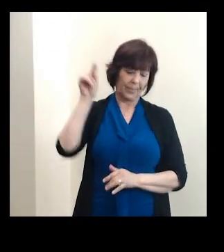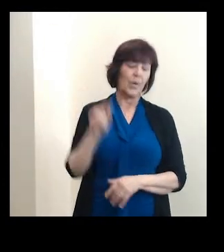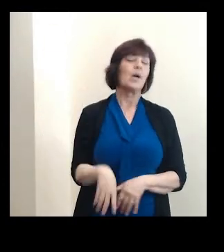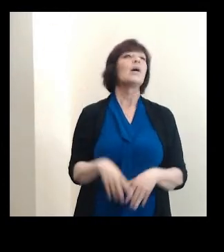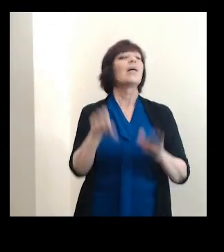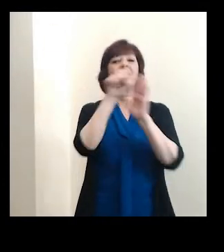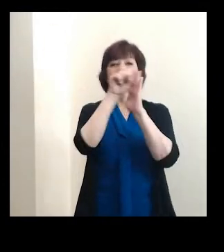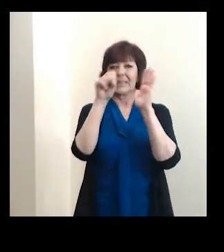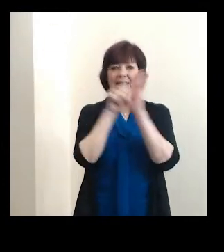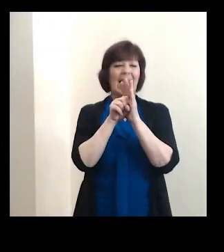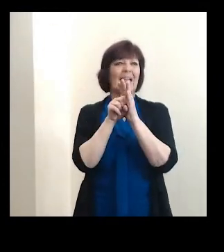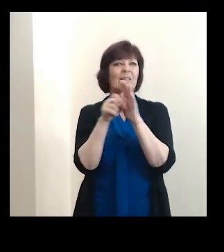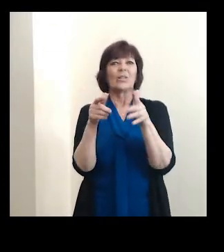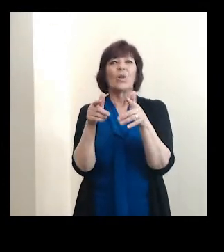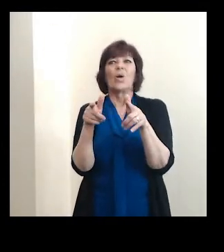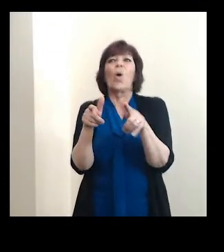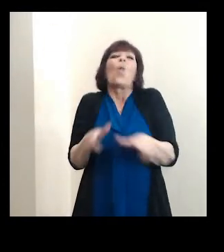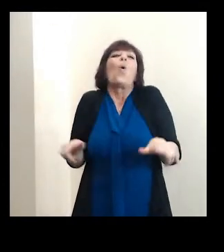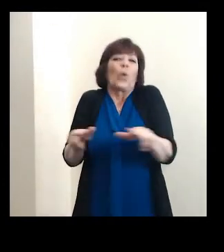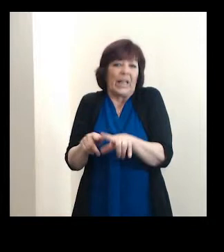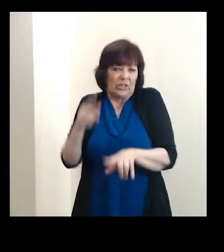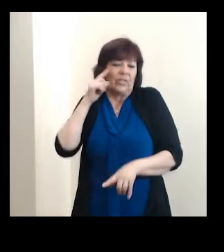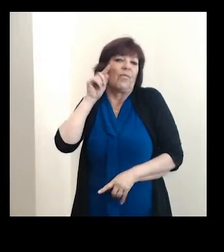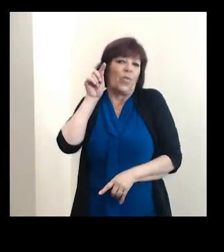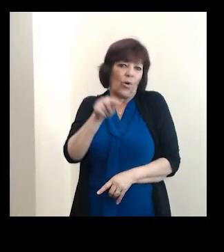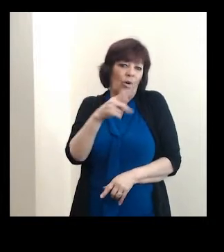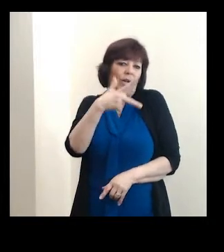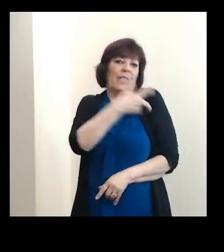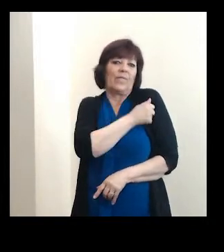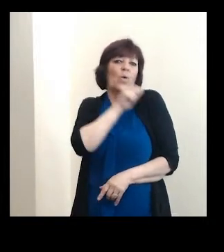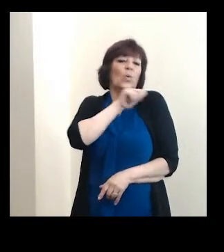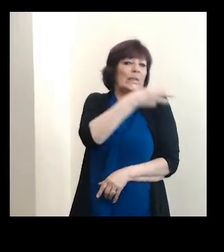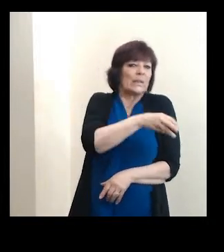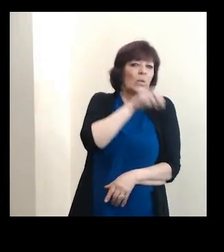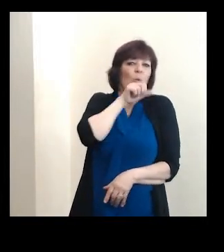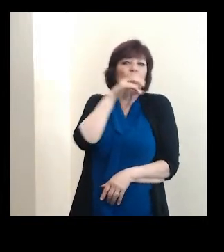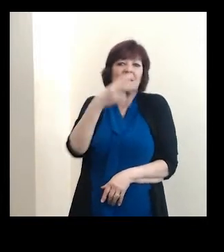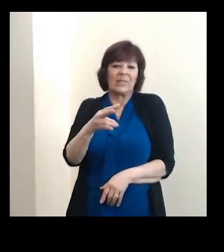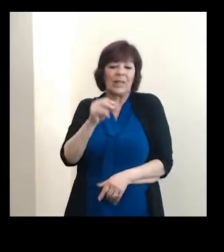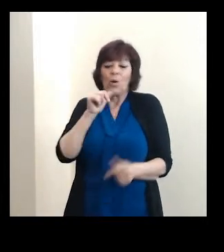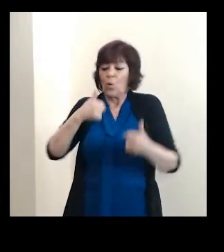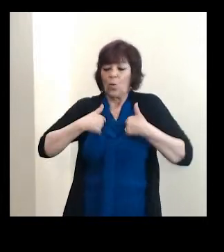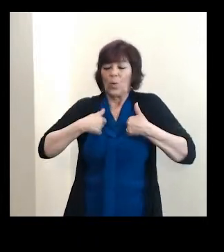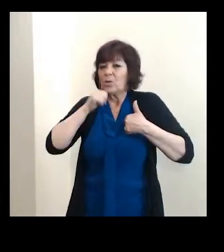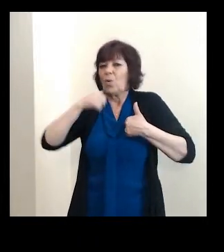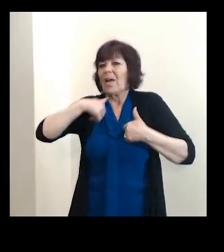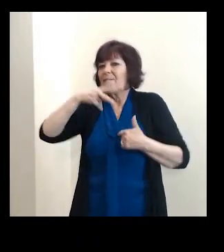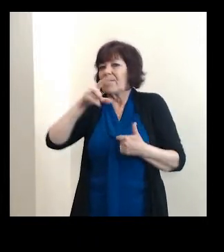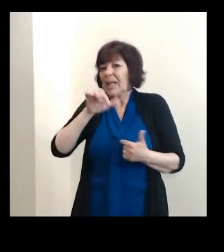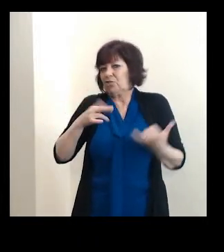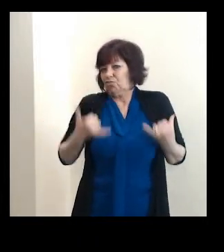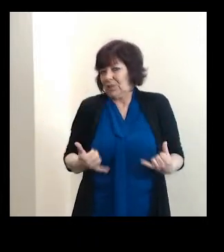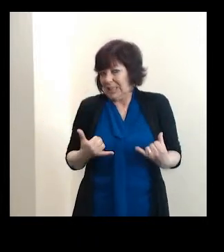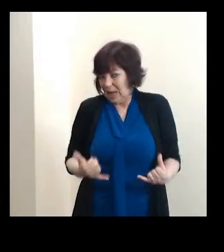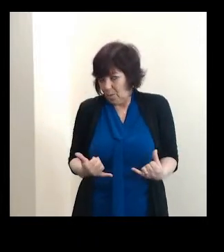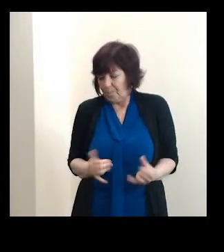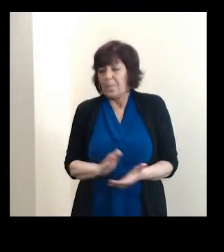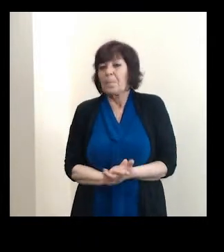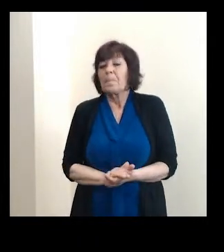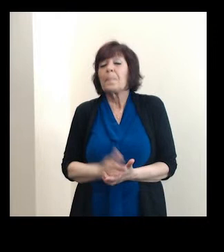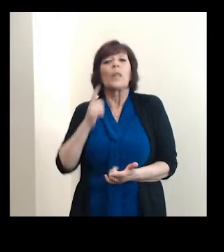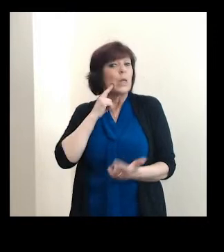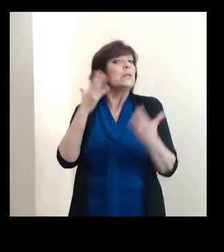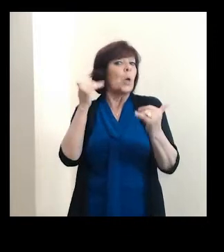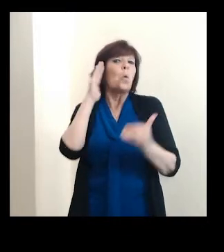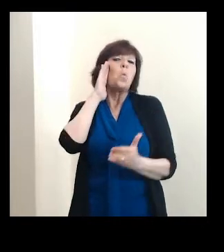state locations for vaccinating the 16 and 17-year-olds in the next couple of weeks. We are expecting